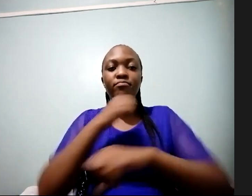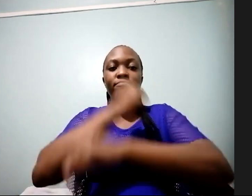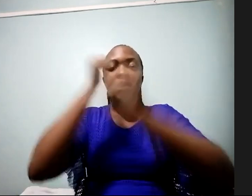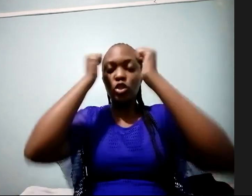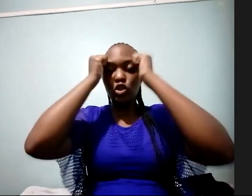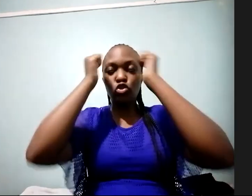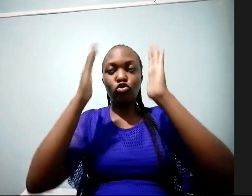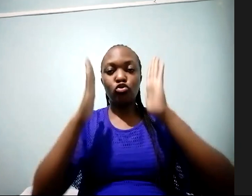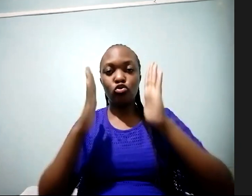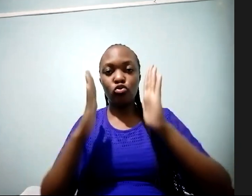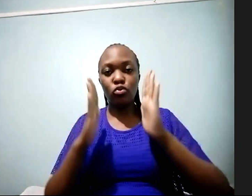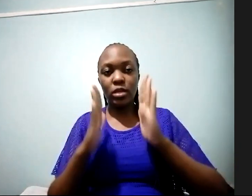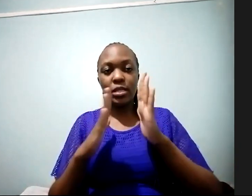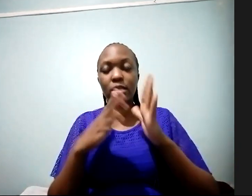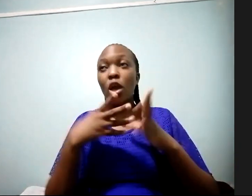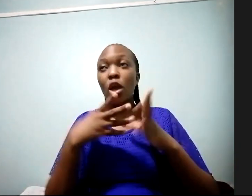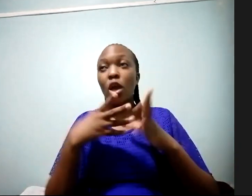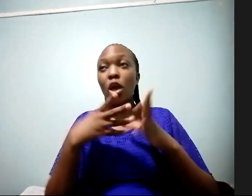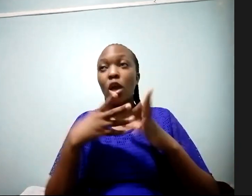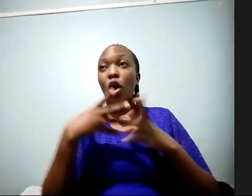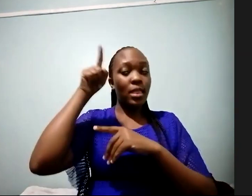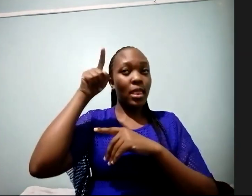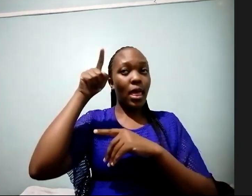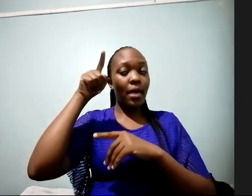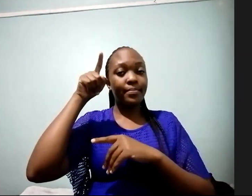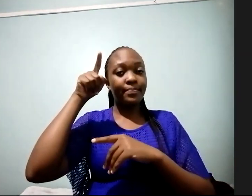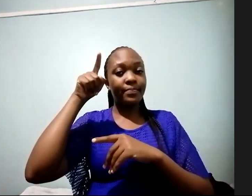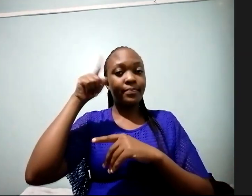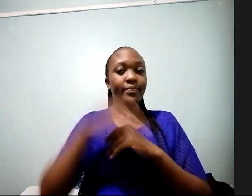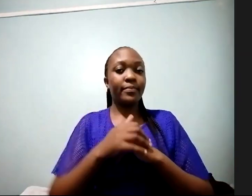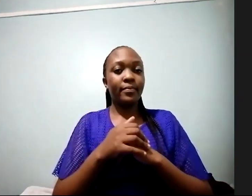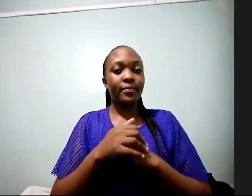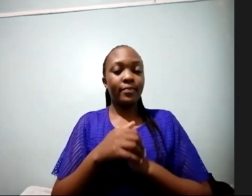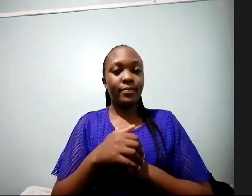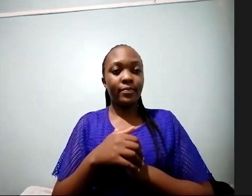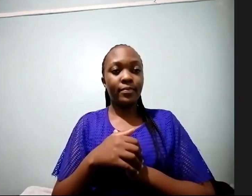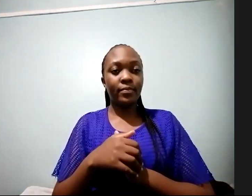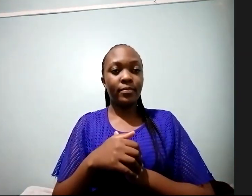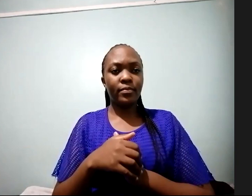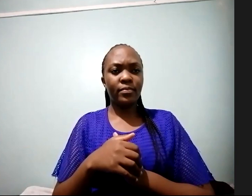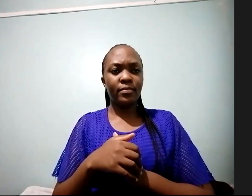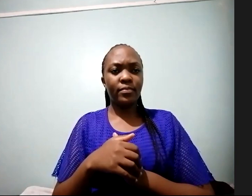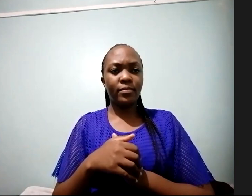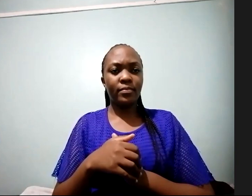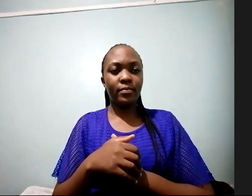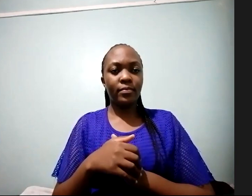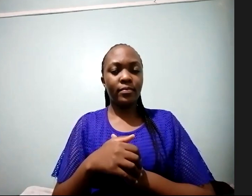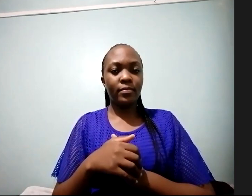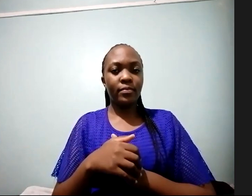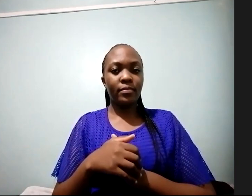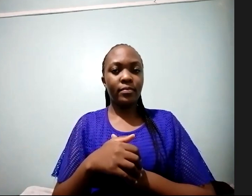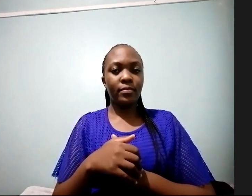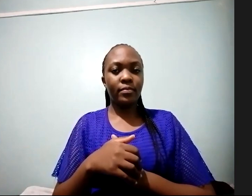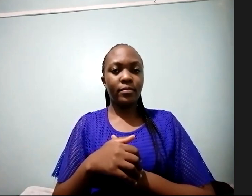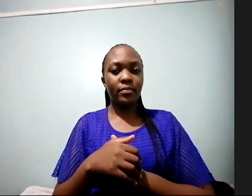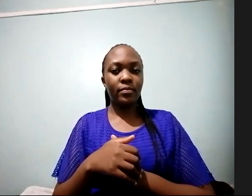I'll, however, share the links on their WhatsApp tomorrow when I have proper connection. But those that can be able to go to our pages